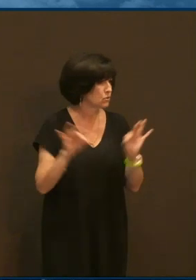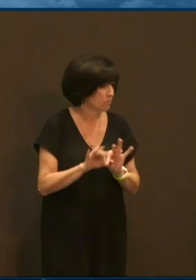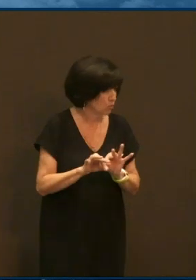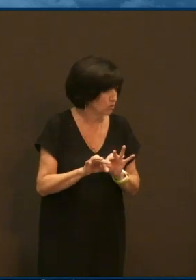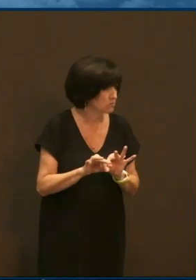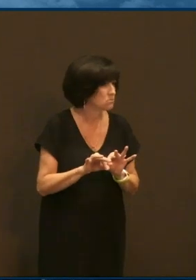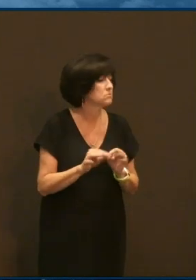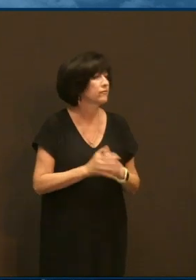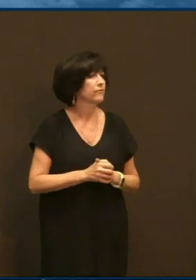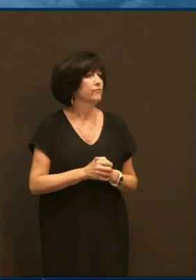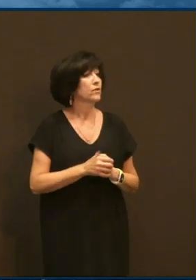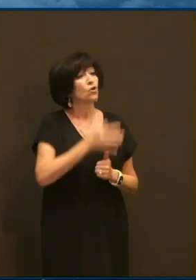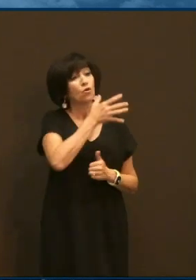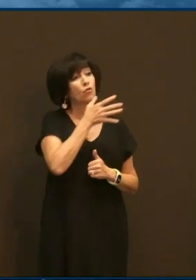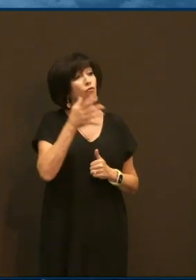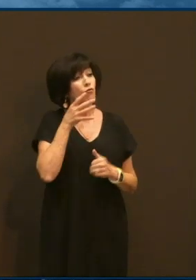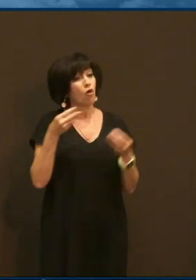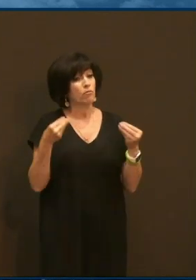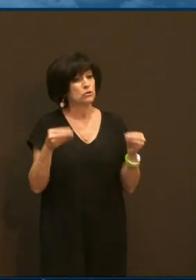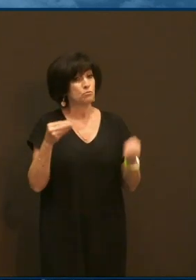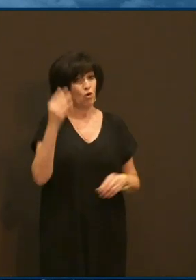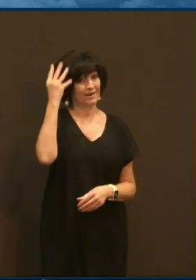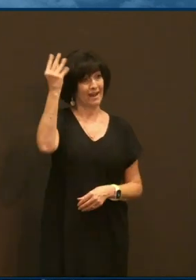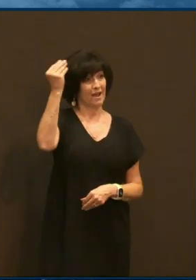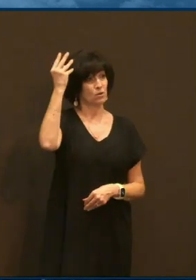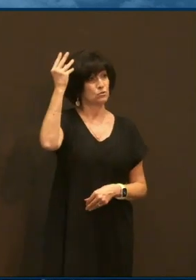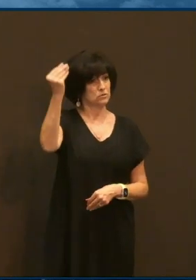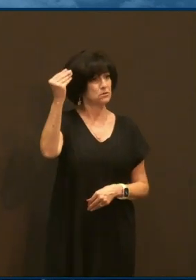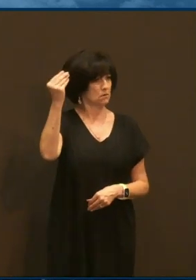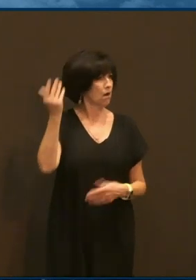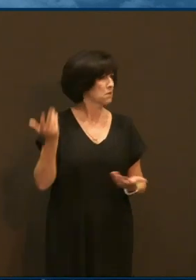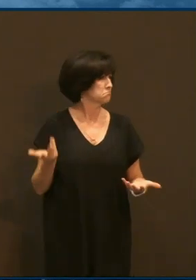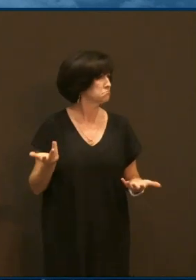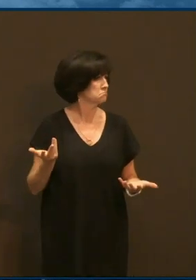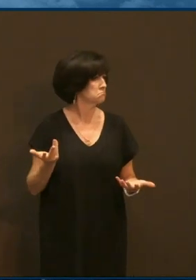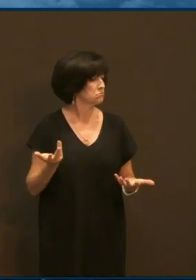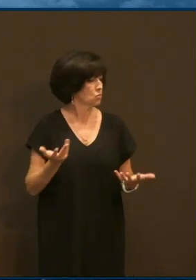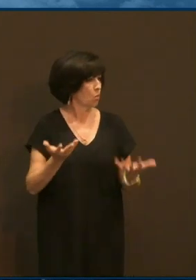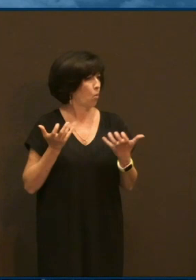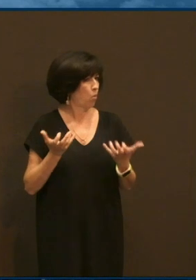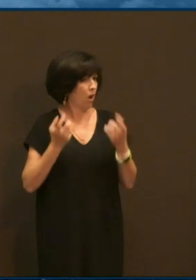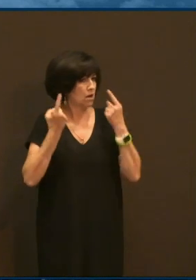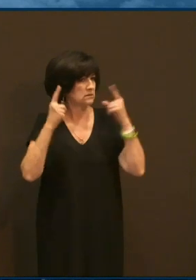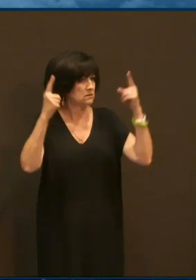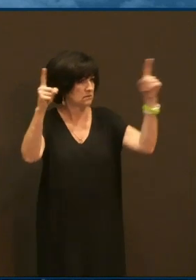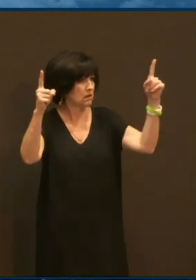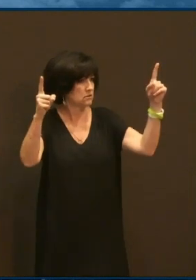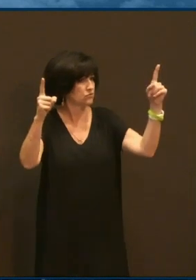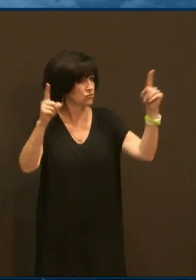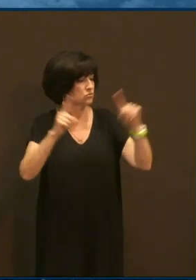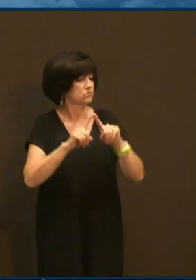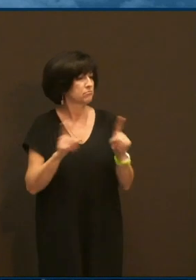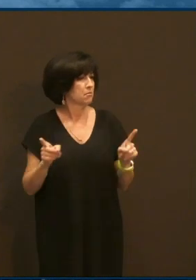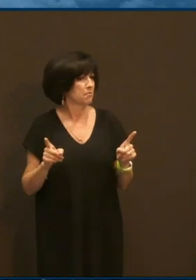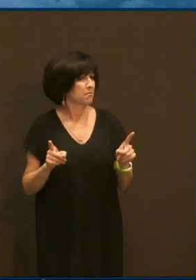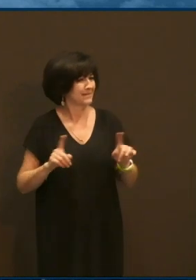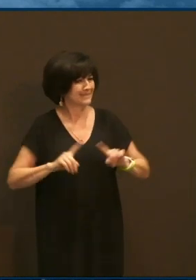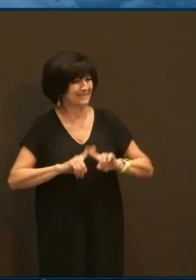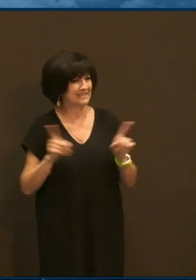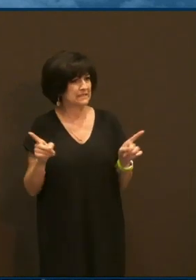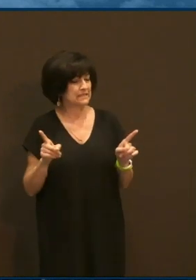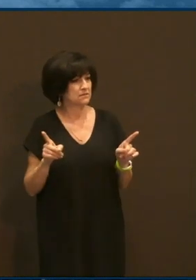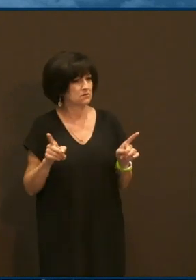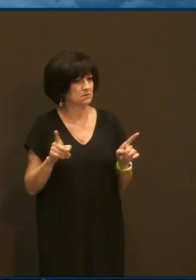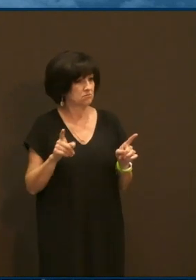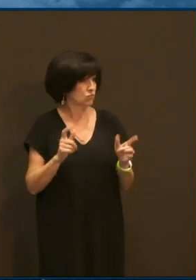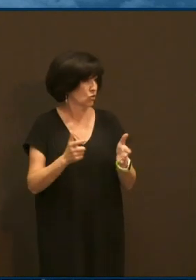are outside is a good thing, and we want them to be successful. But there's not differences between you're required to wear